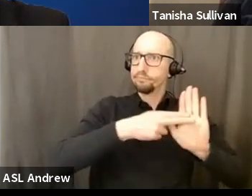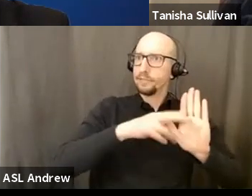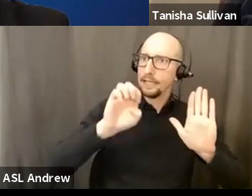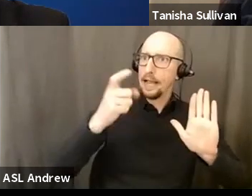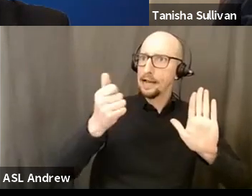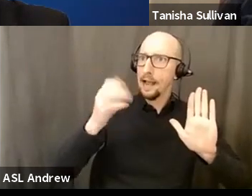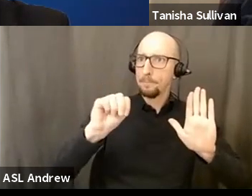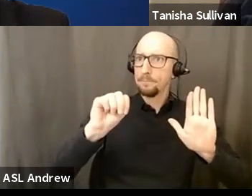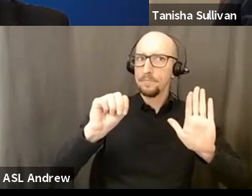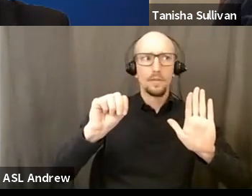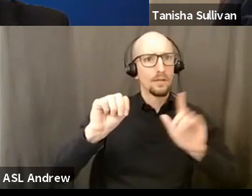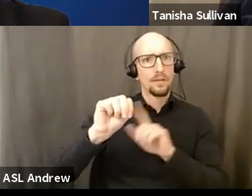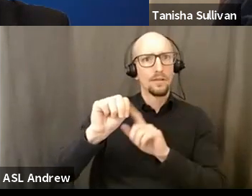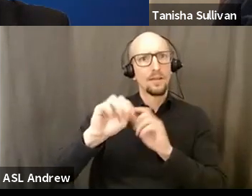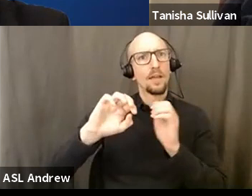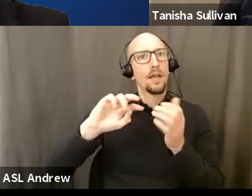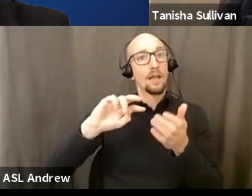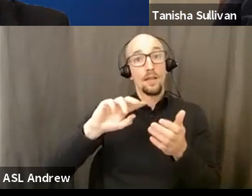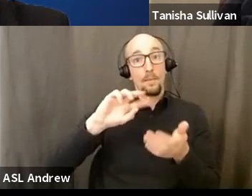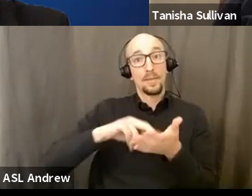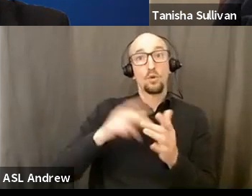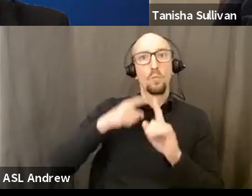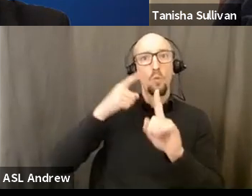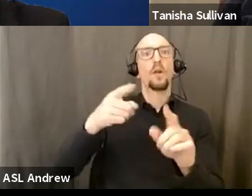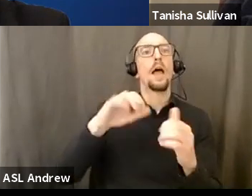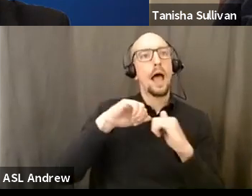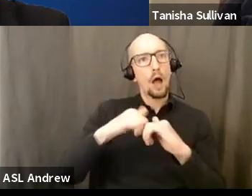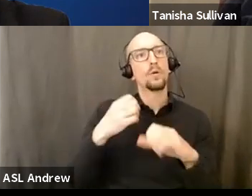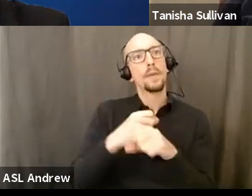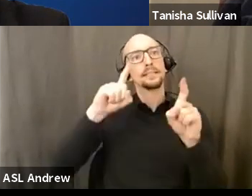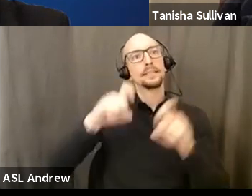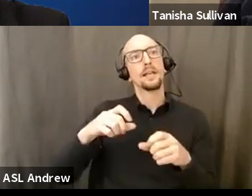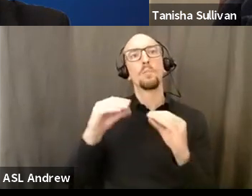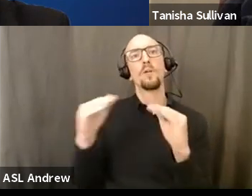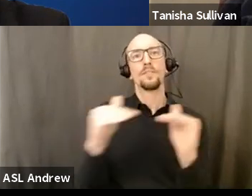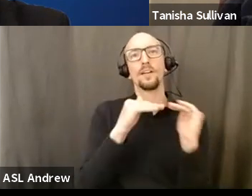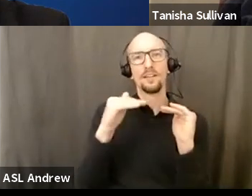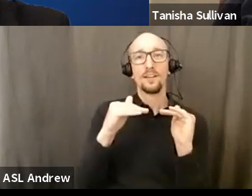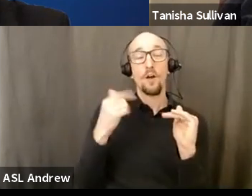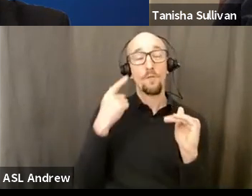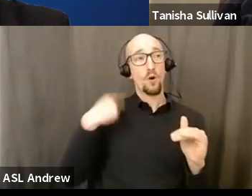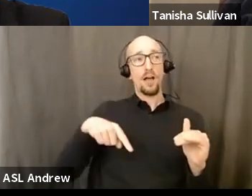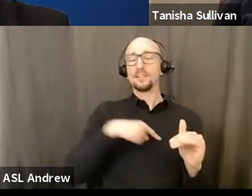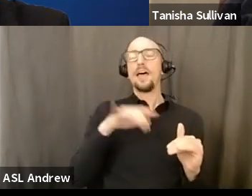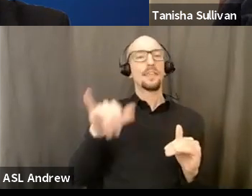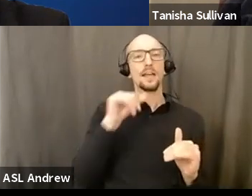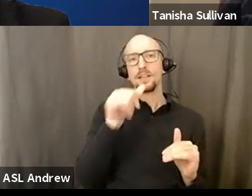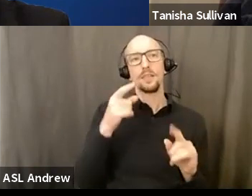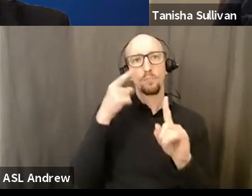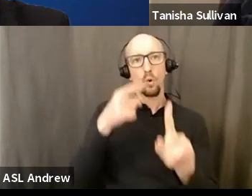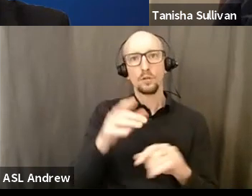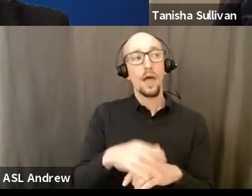an exam work more equitably? For us, that is not the question. These are elite selective admissions